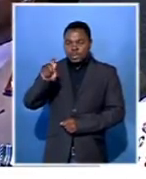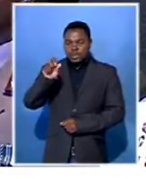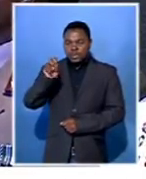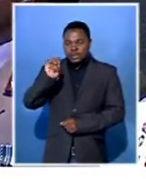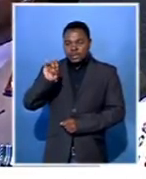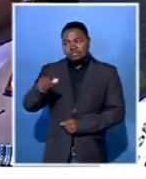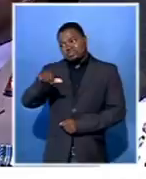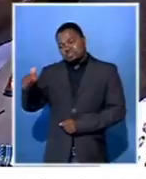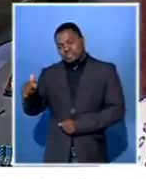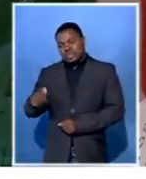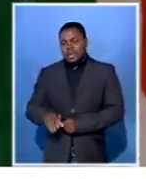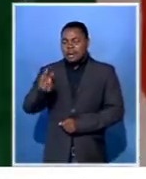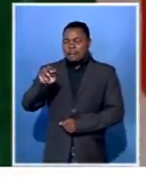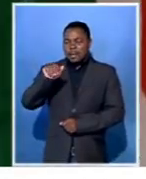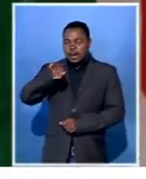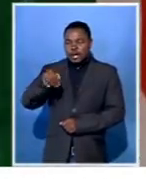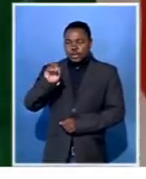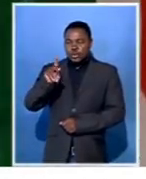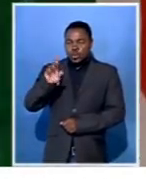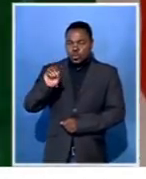Master Warrant Officer Machoko,